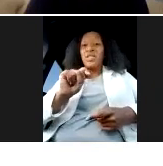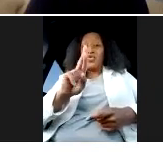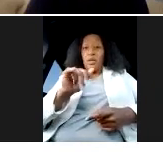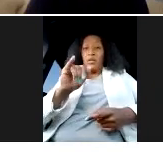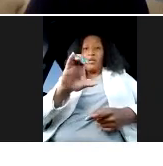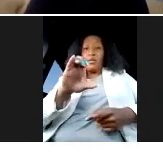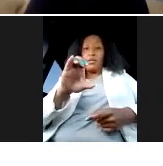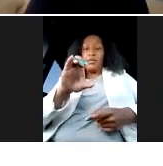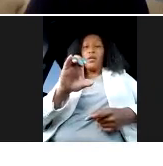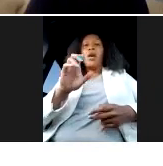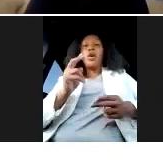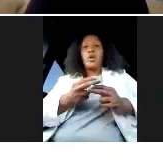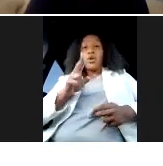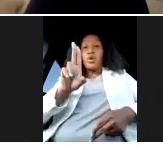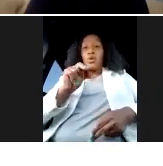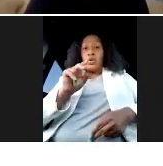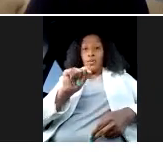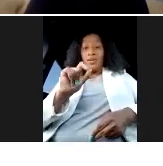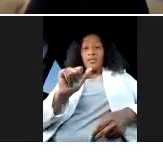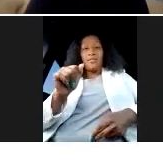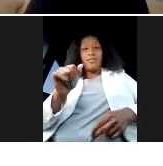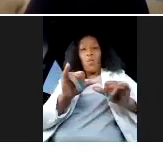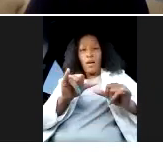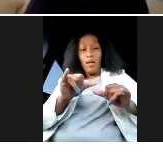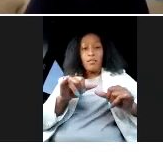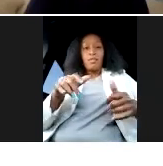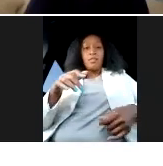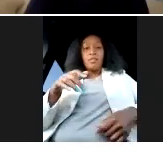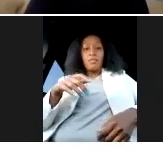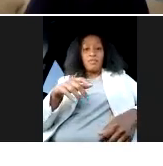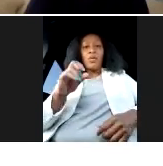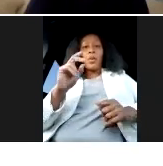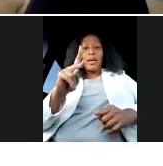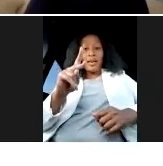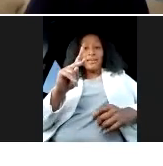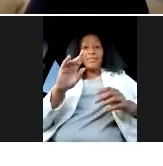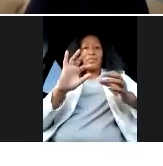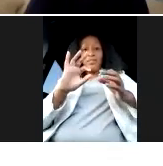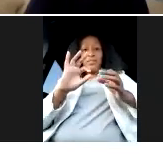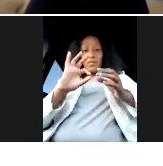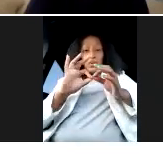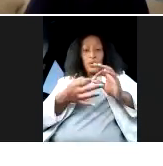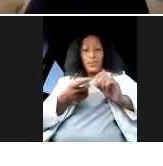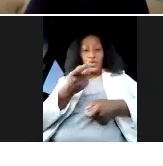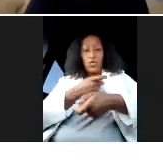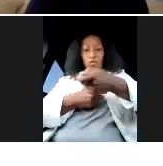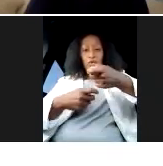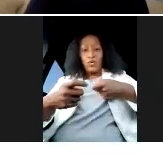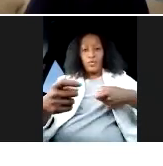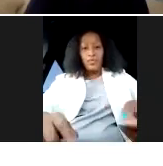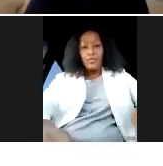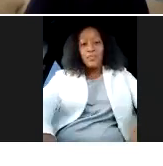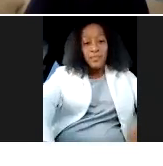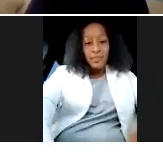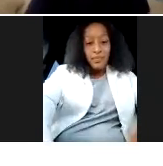Alrighty. I think I have my understanding then. Okay. Yeah, so like the mass of a paper clip is about 1. You know, do